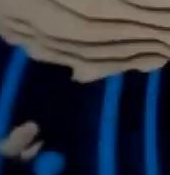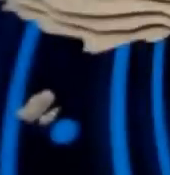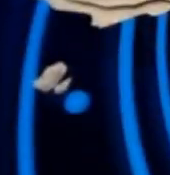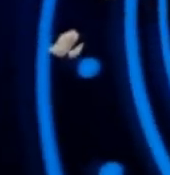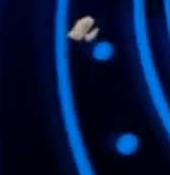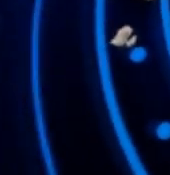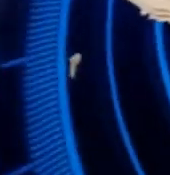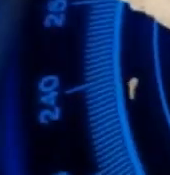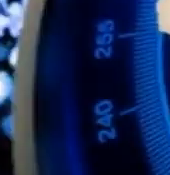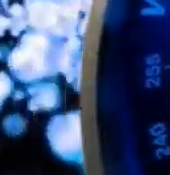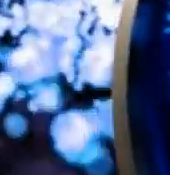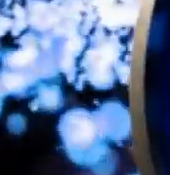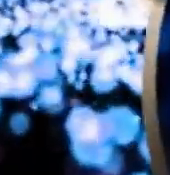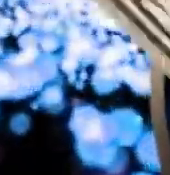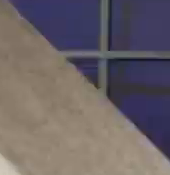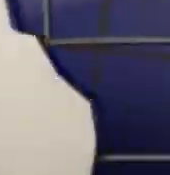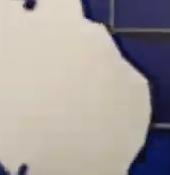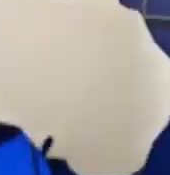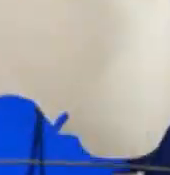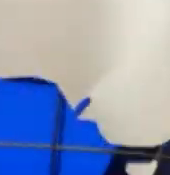ibiti.